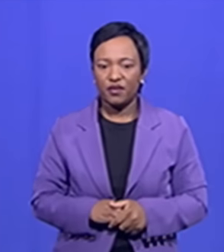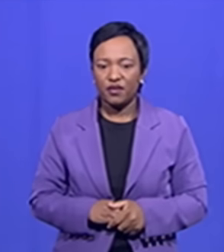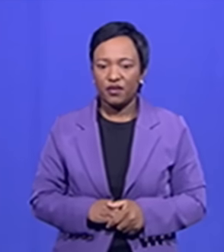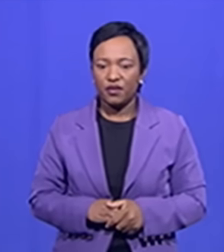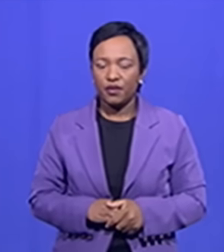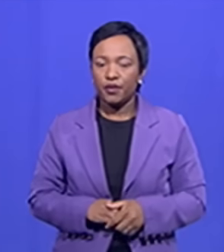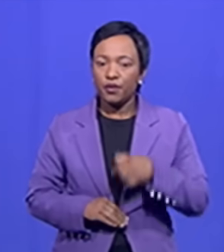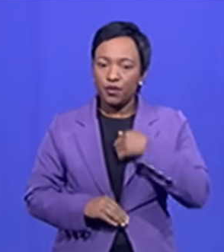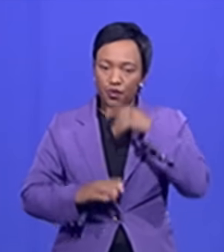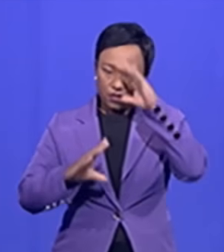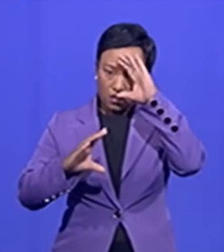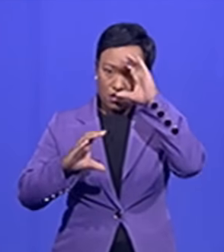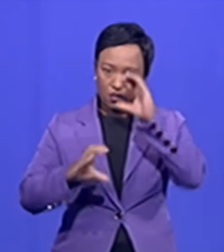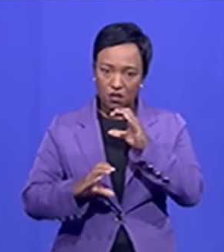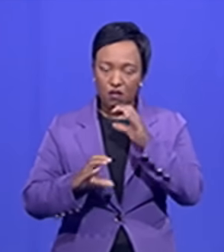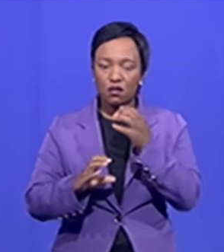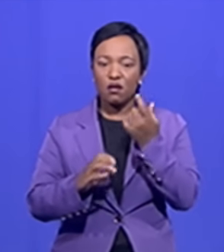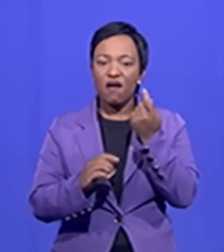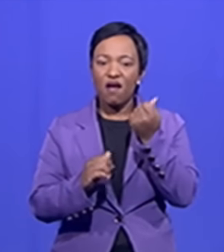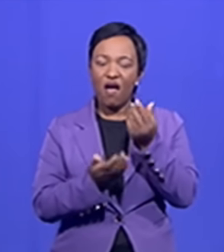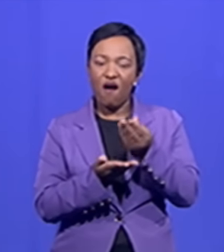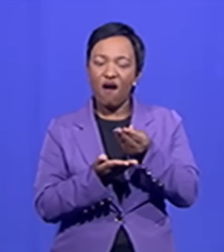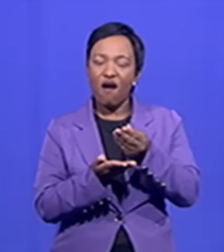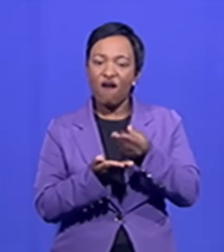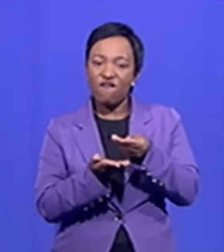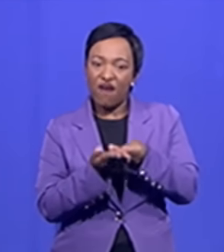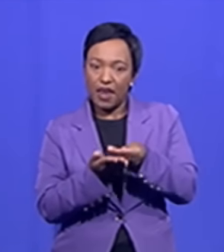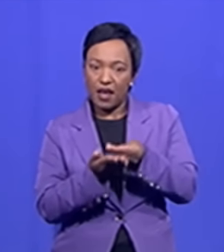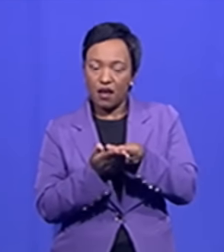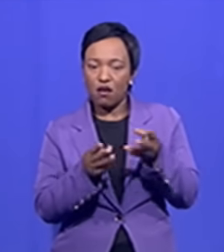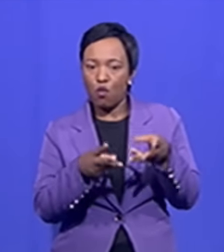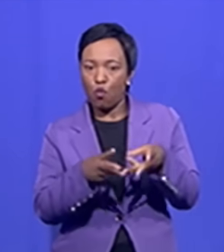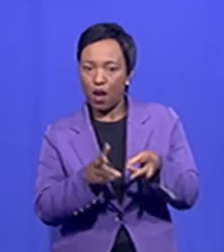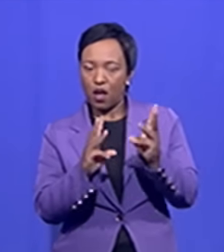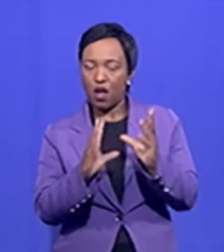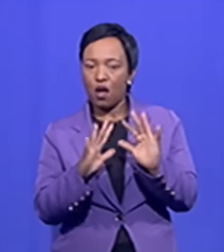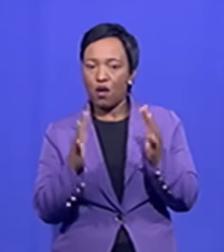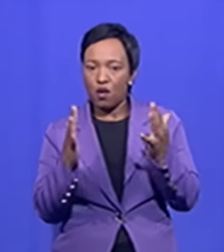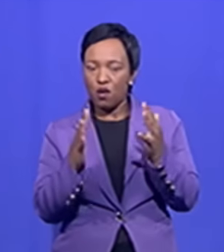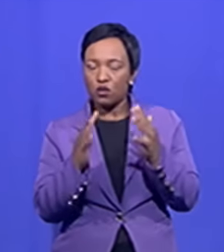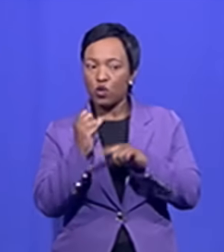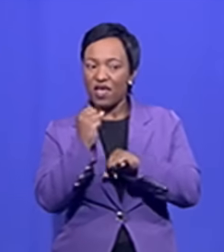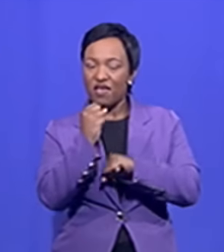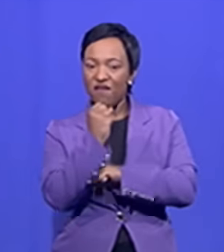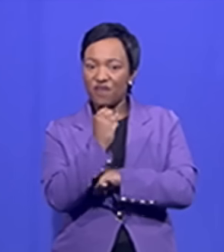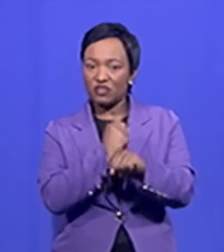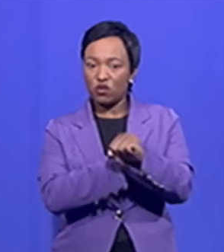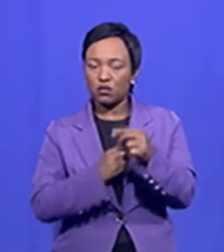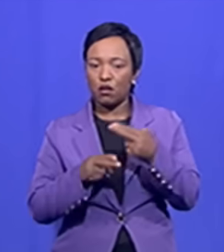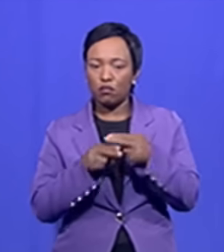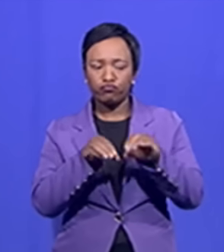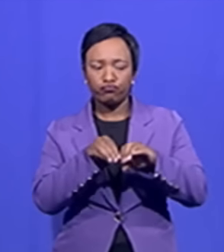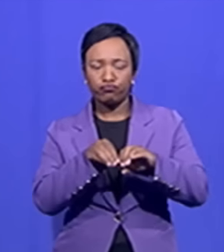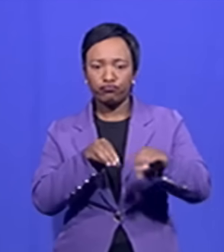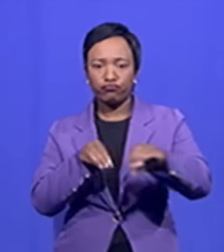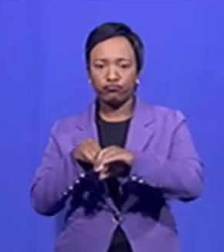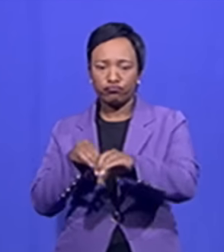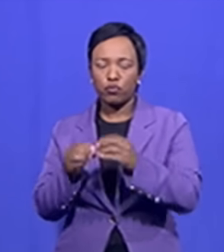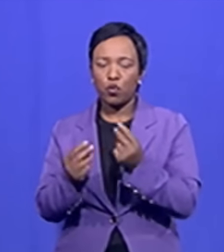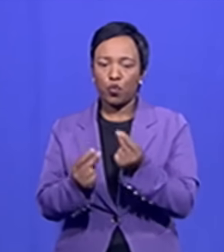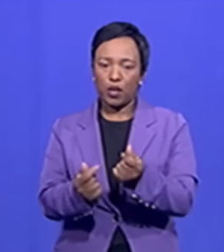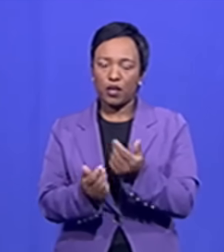model, pursuing insurances so that we insure the infrastructure because it will be quicker. Sepheo